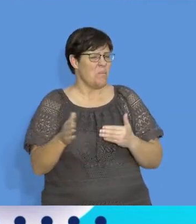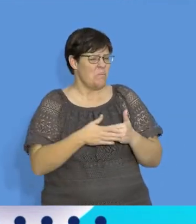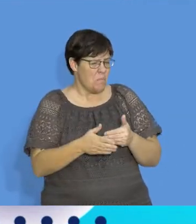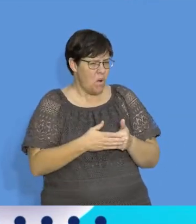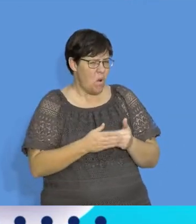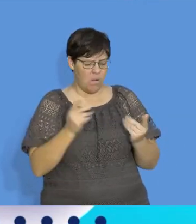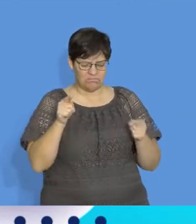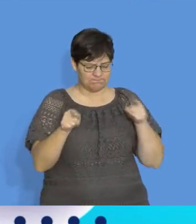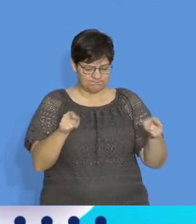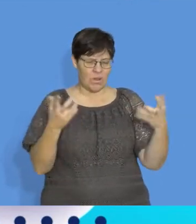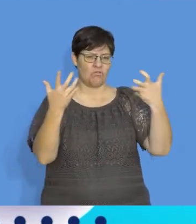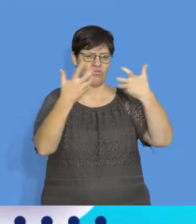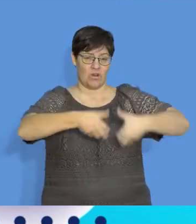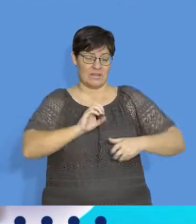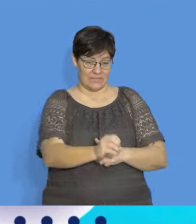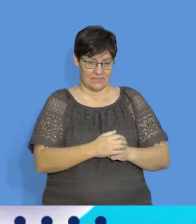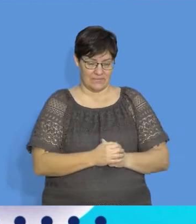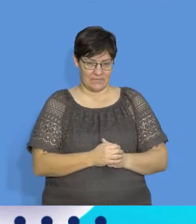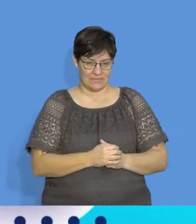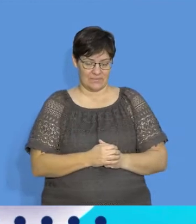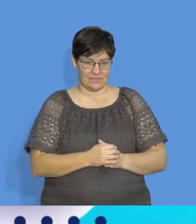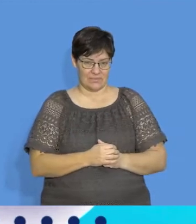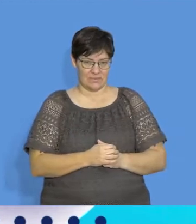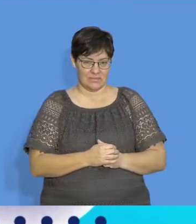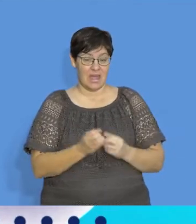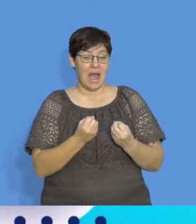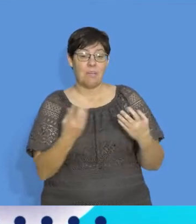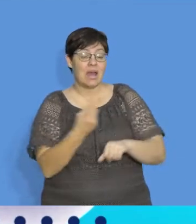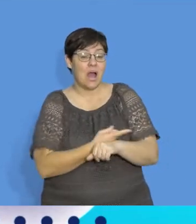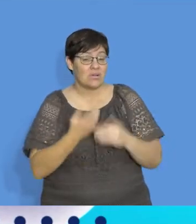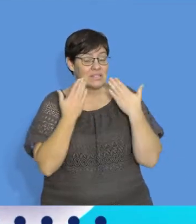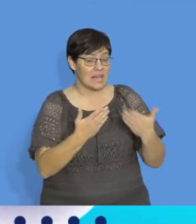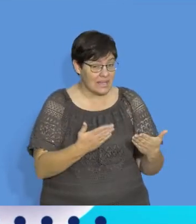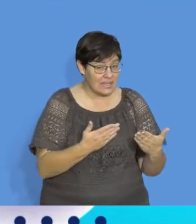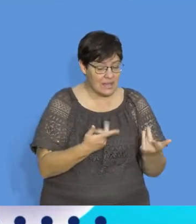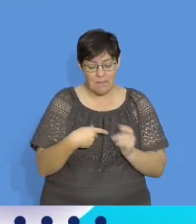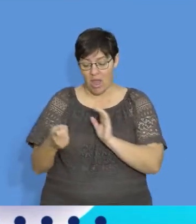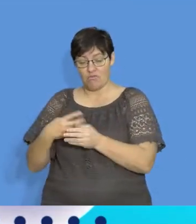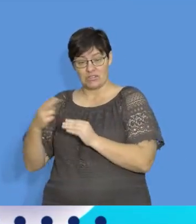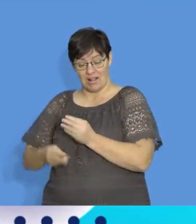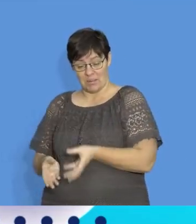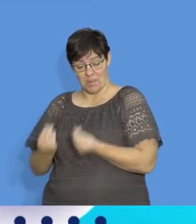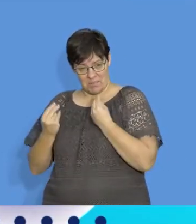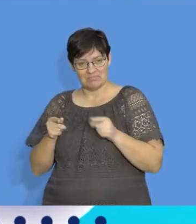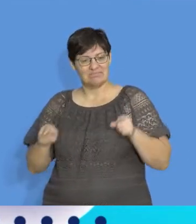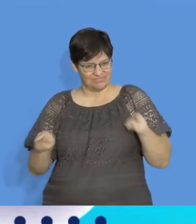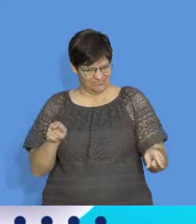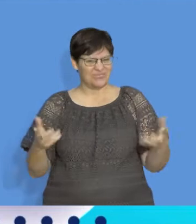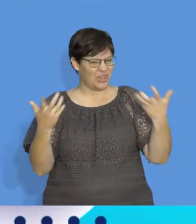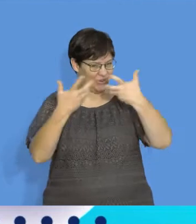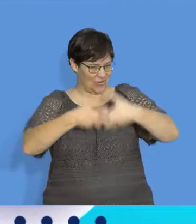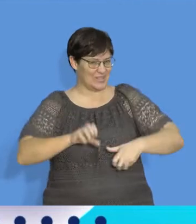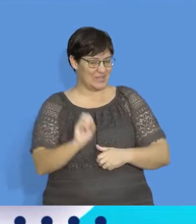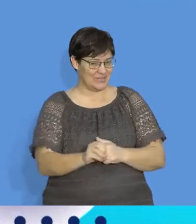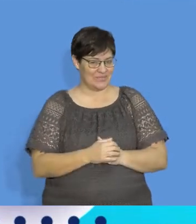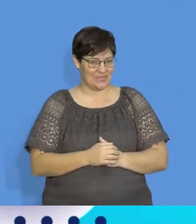of two variables that correlates. How many hours I spend studying and the results I get. I think